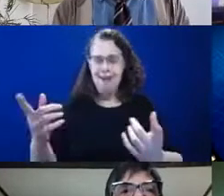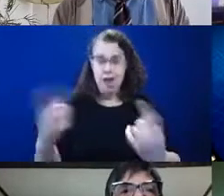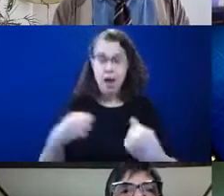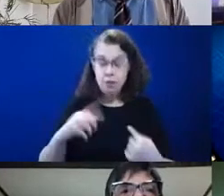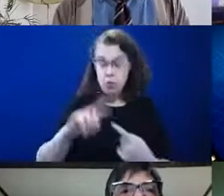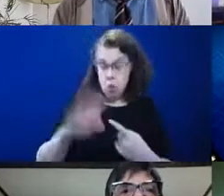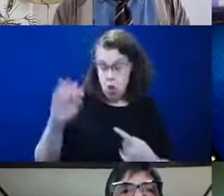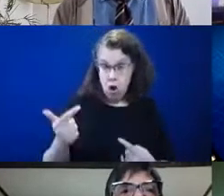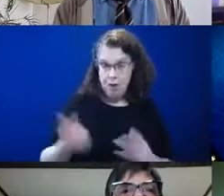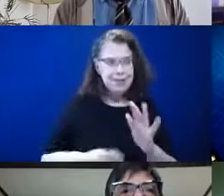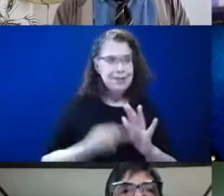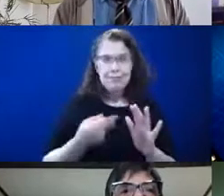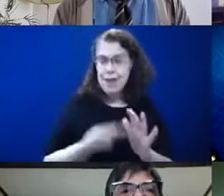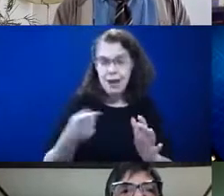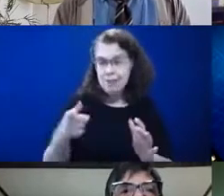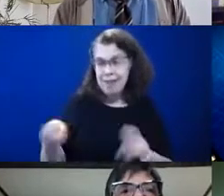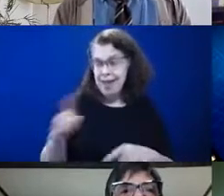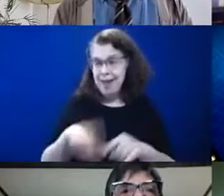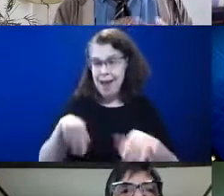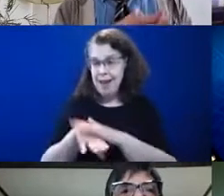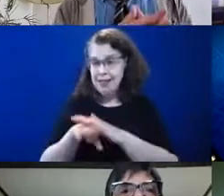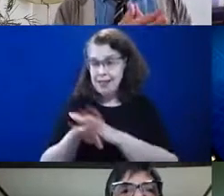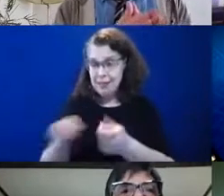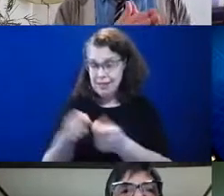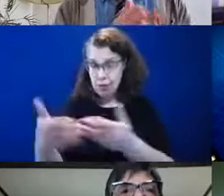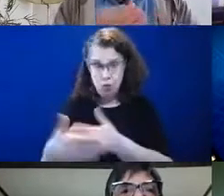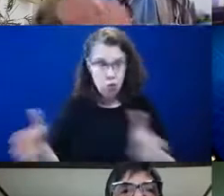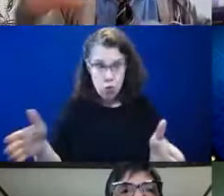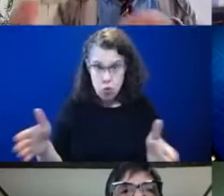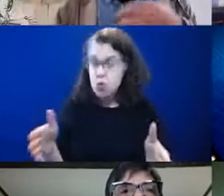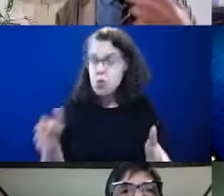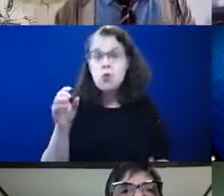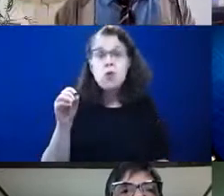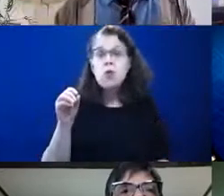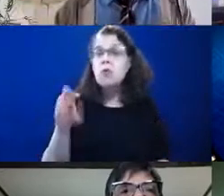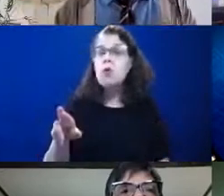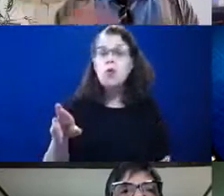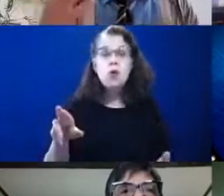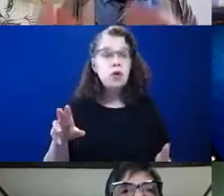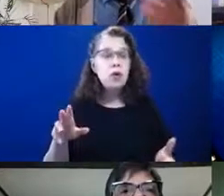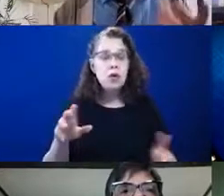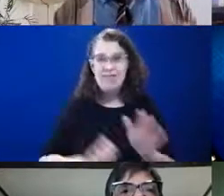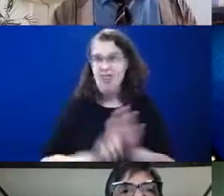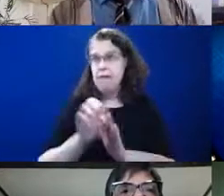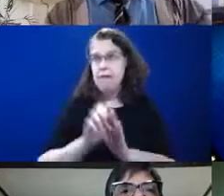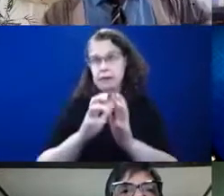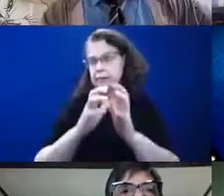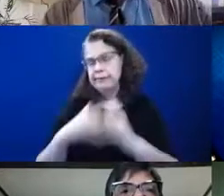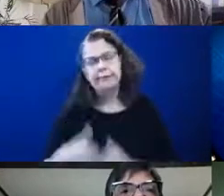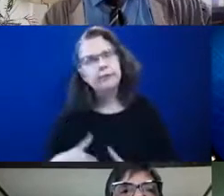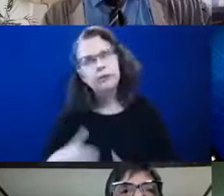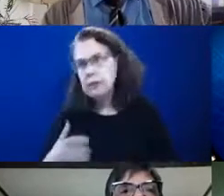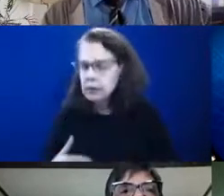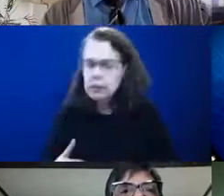can't access a certain room, or maybe sometimes the elevators are down, there's so many